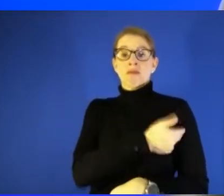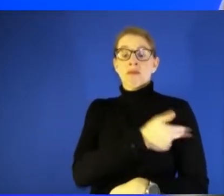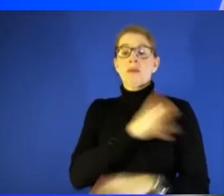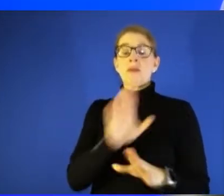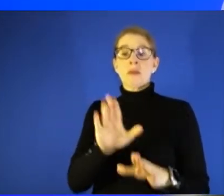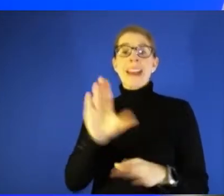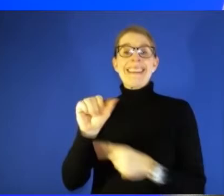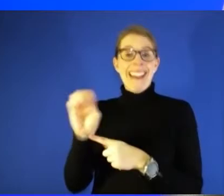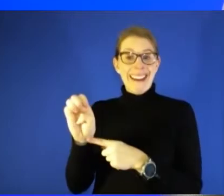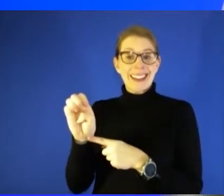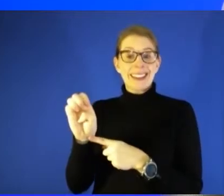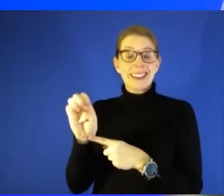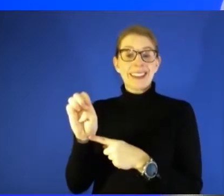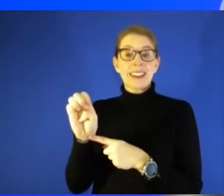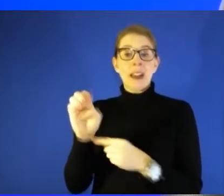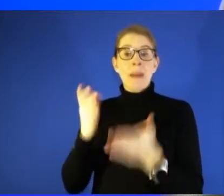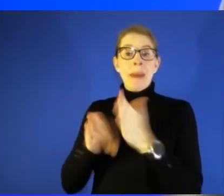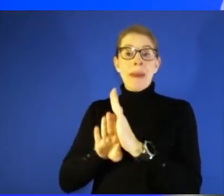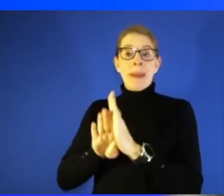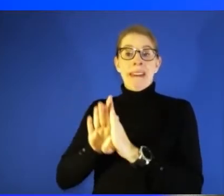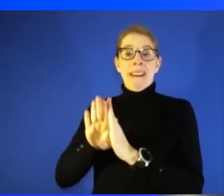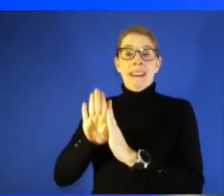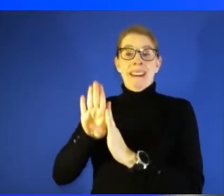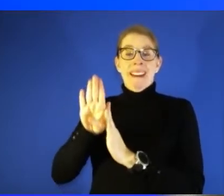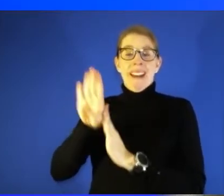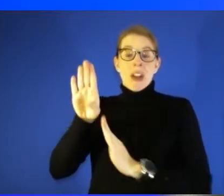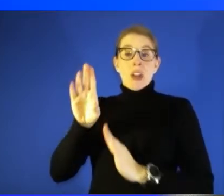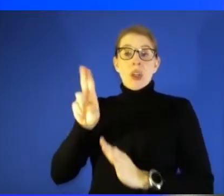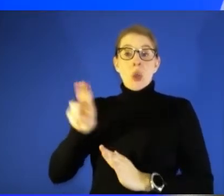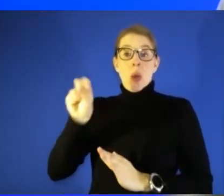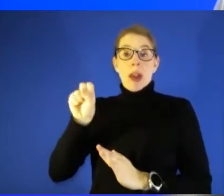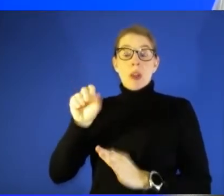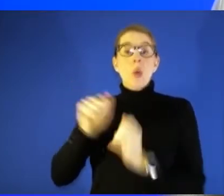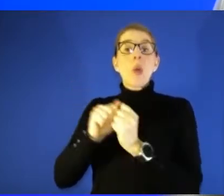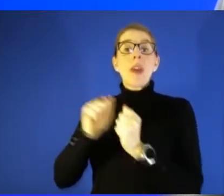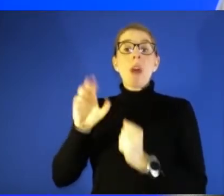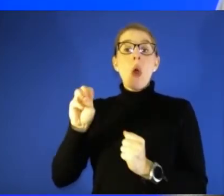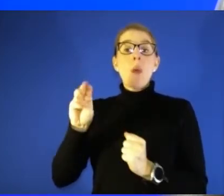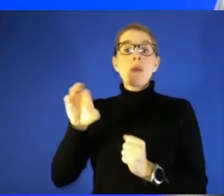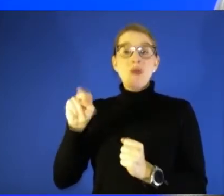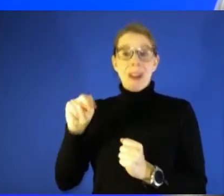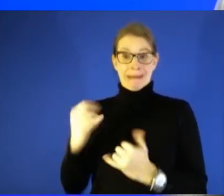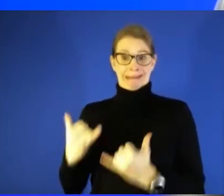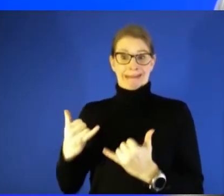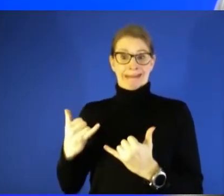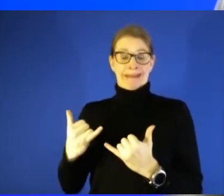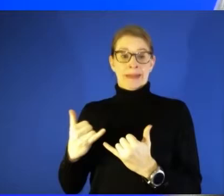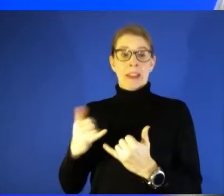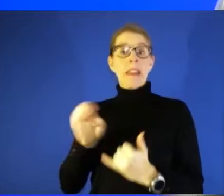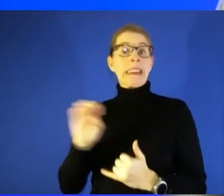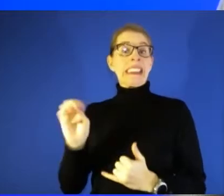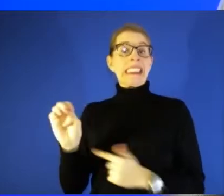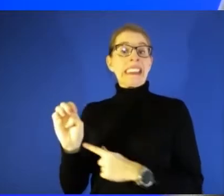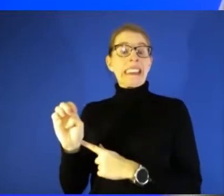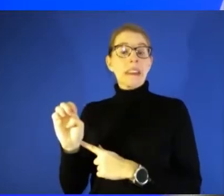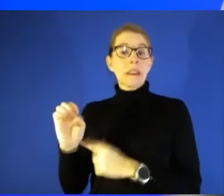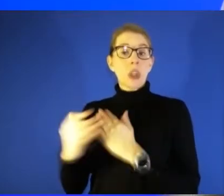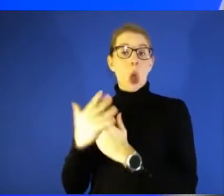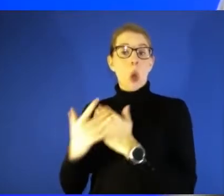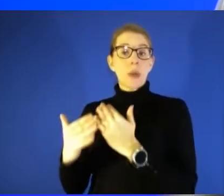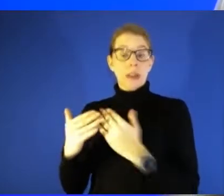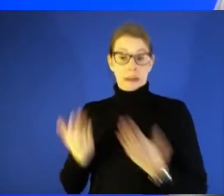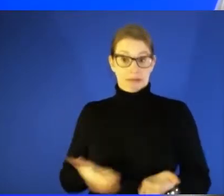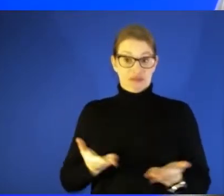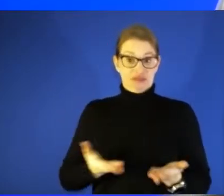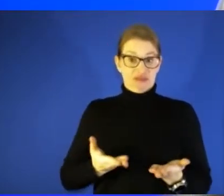cases maybe are peaking in the U.S. with Omicron just now, starting to peak. They're peaking on the East Coast. We not necessarily have seen